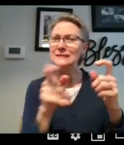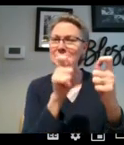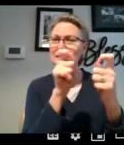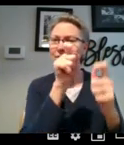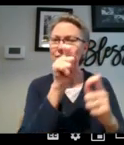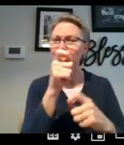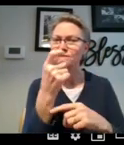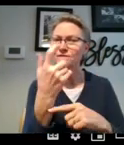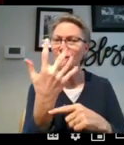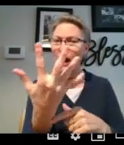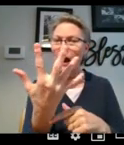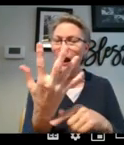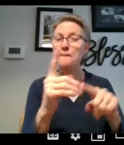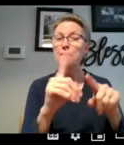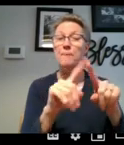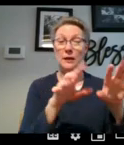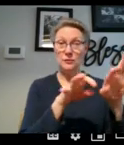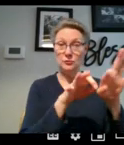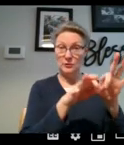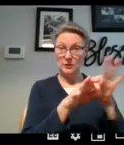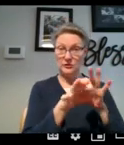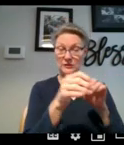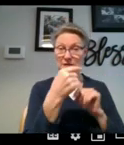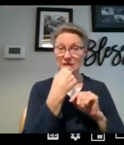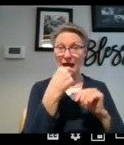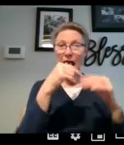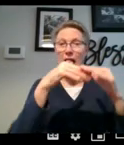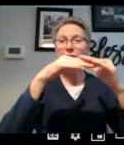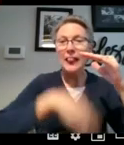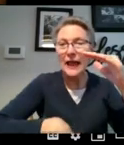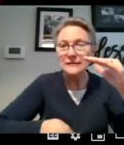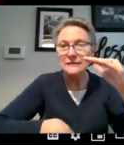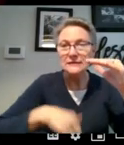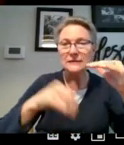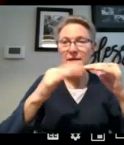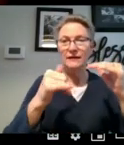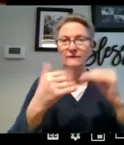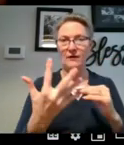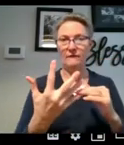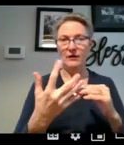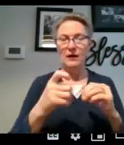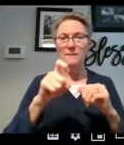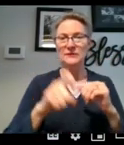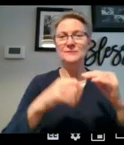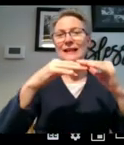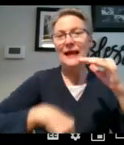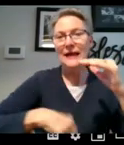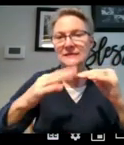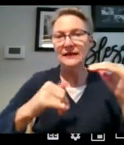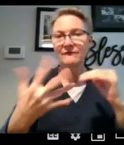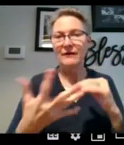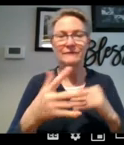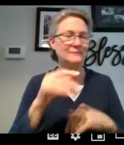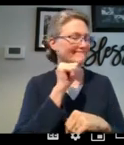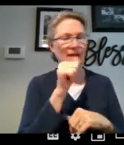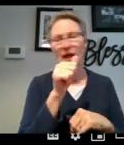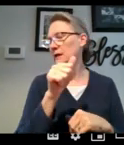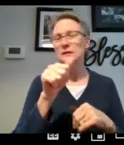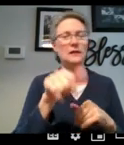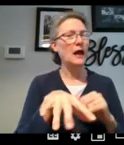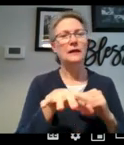5, but my directions say fewer than 5, so it has to be less than 5. So this is